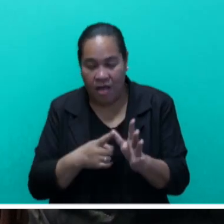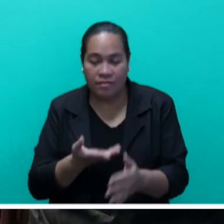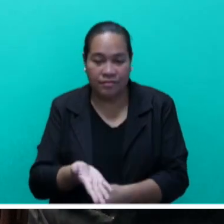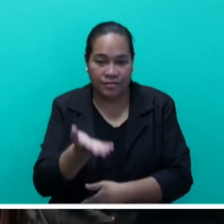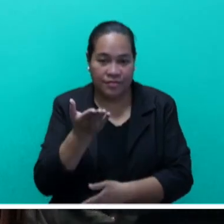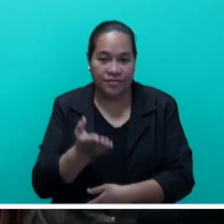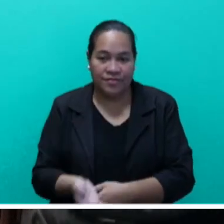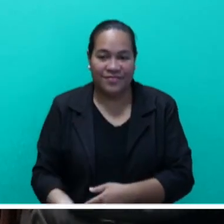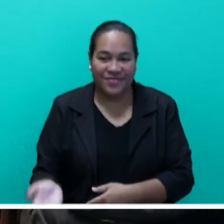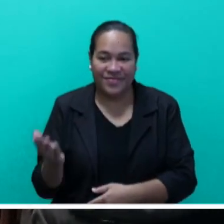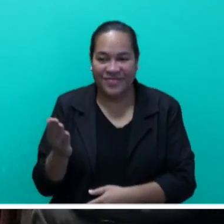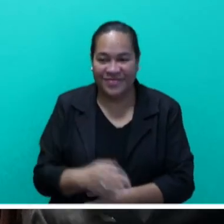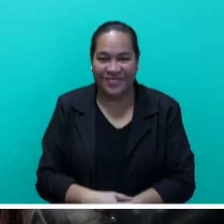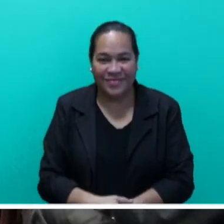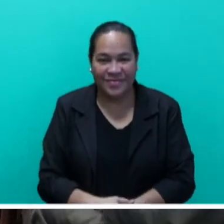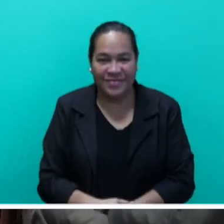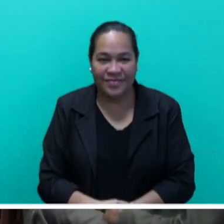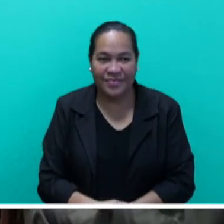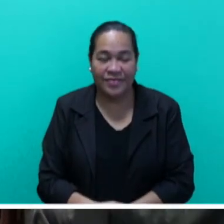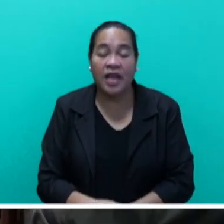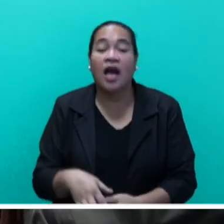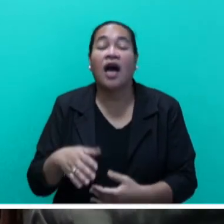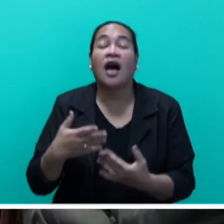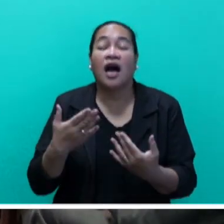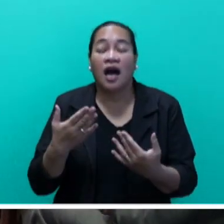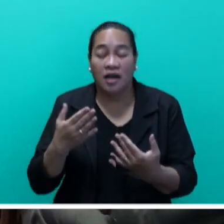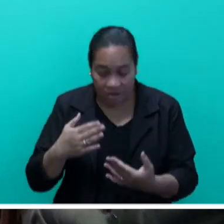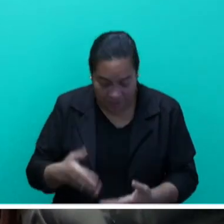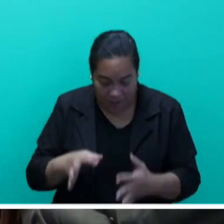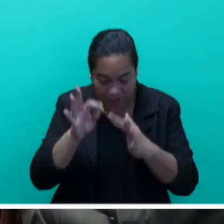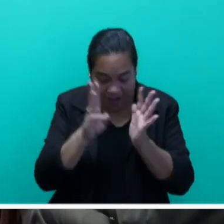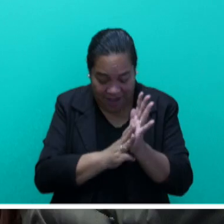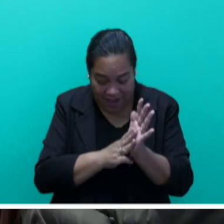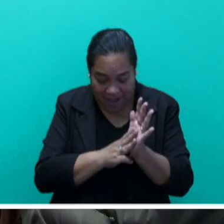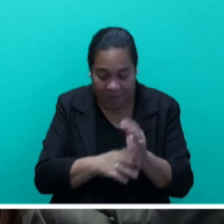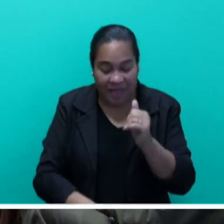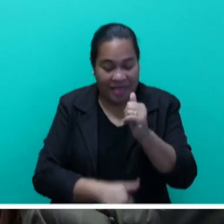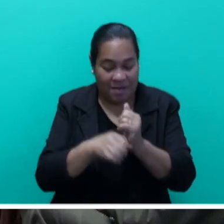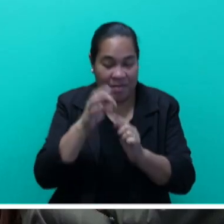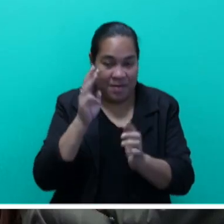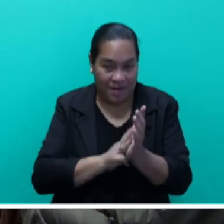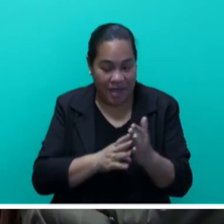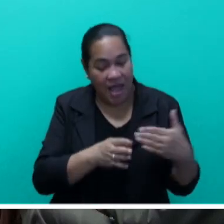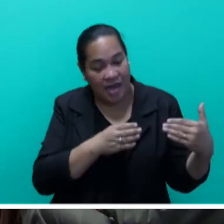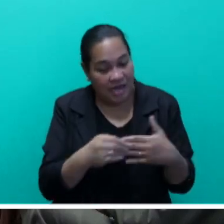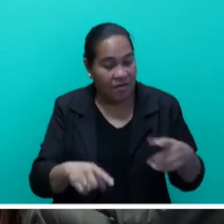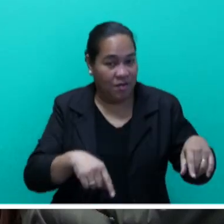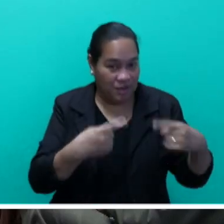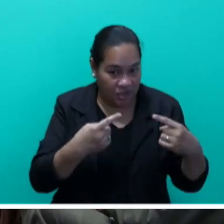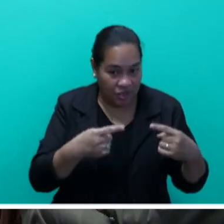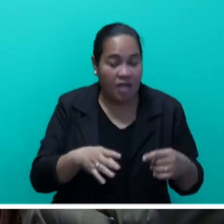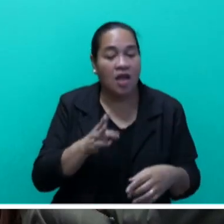Mr. Speaker, sir, the Honourable Prime Minister, the Honourable Deputy Prime Ministers, the Honourable Leader of the Opposition, the Honourable